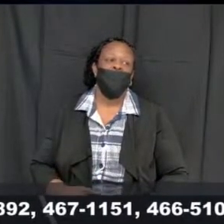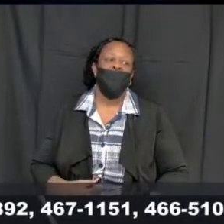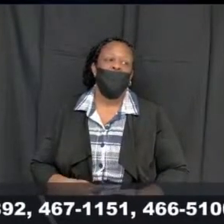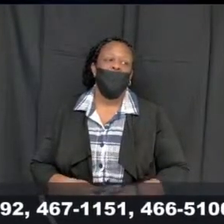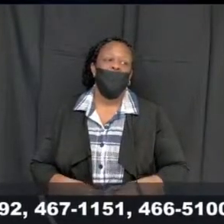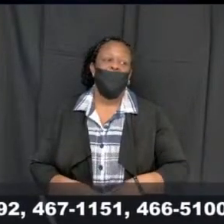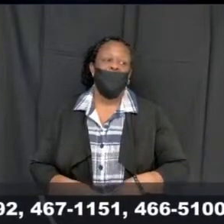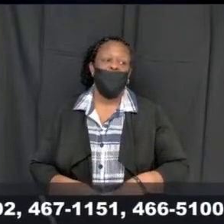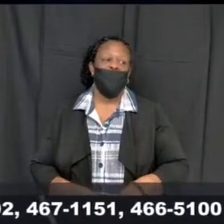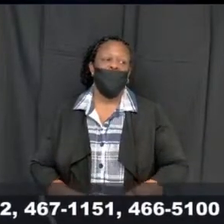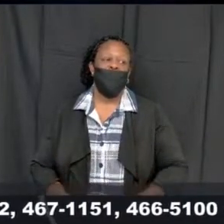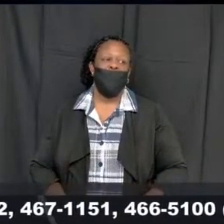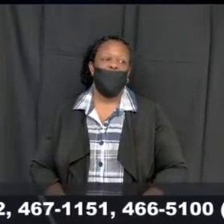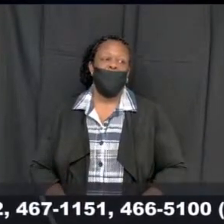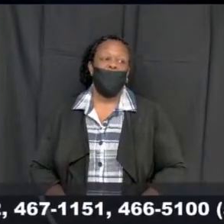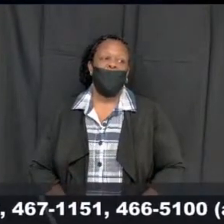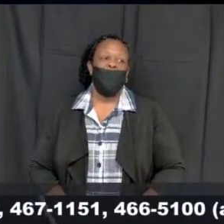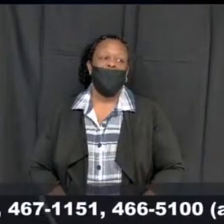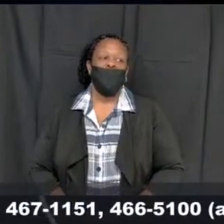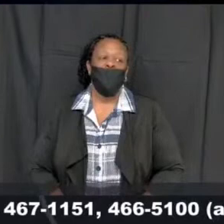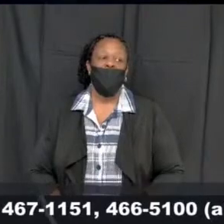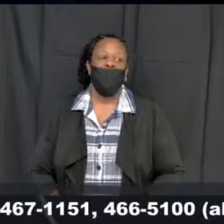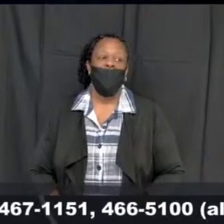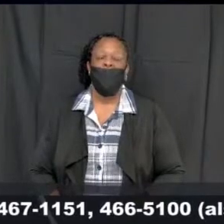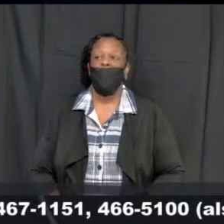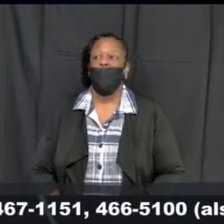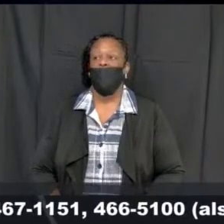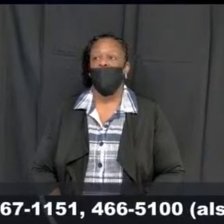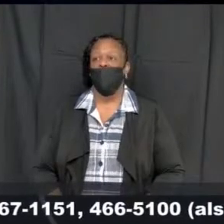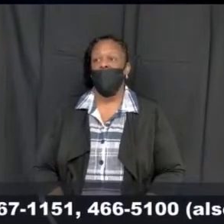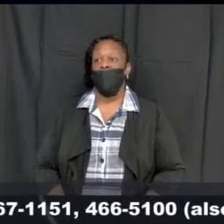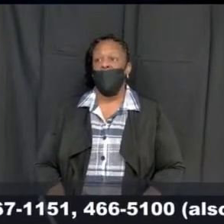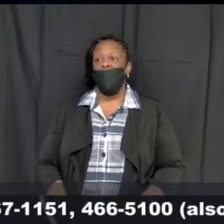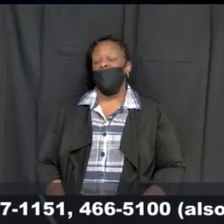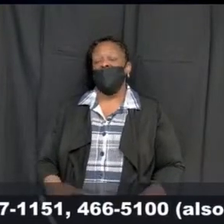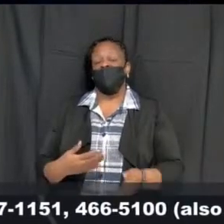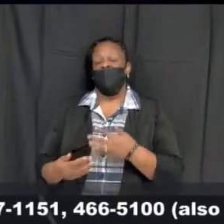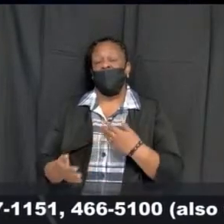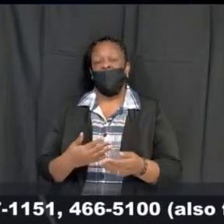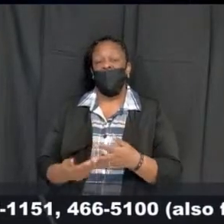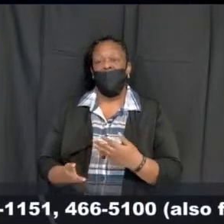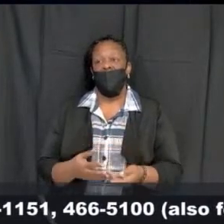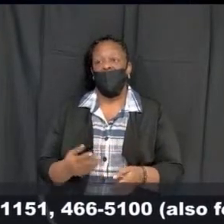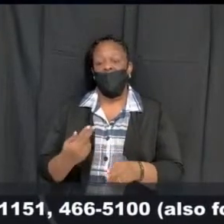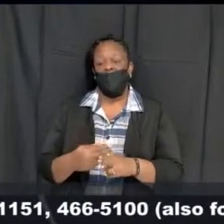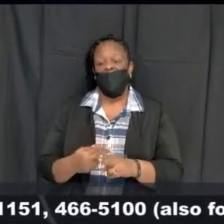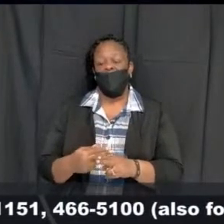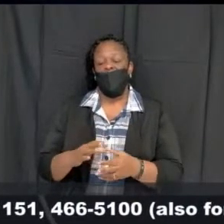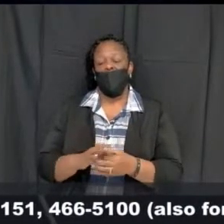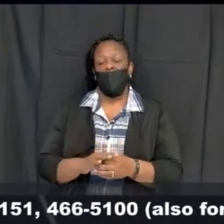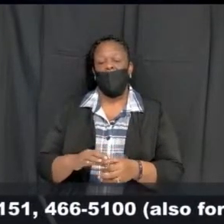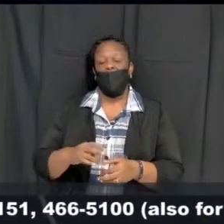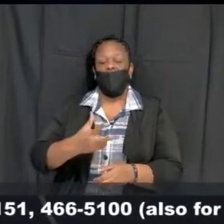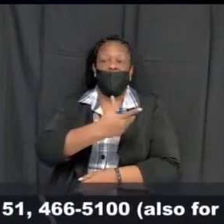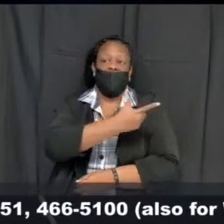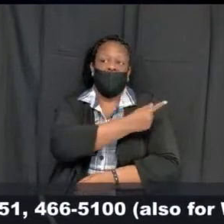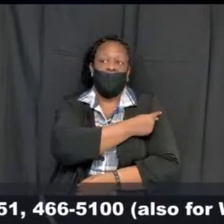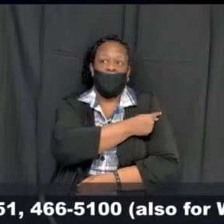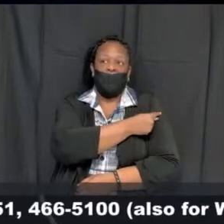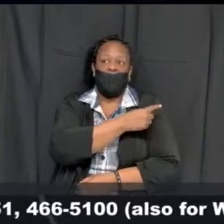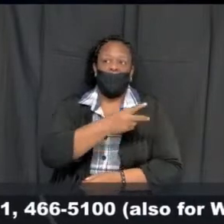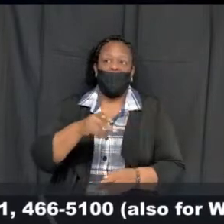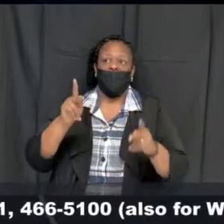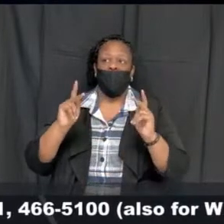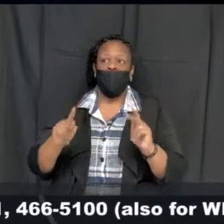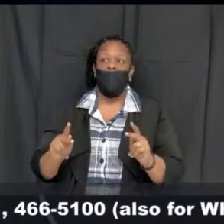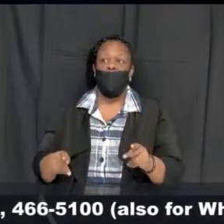really, I don't think the issue so much is which vaccine or which brand of vaccine. It's just the sort of vaccine hesitancy